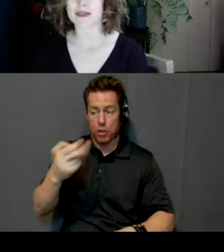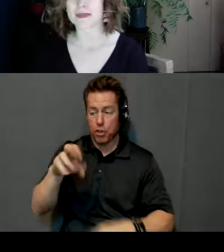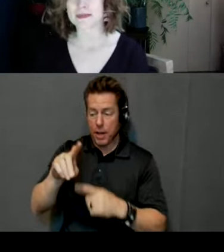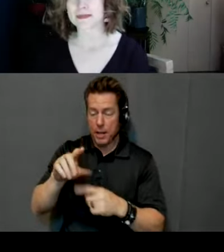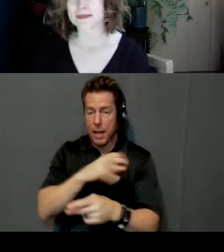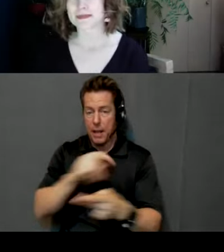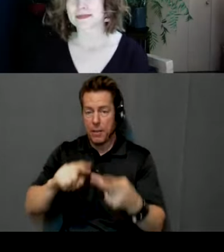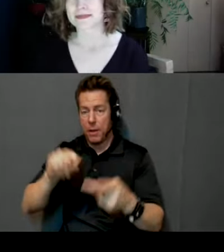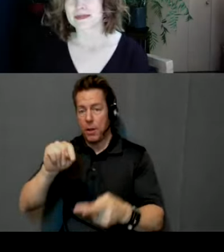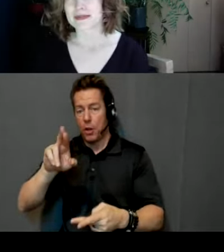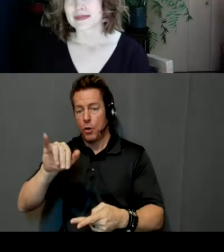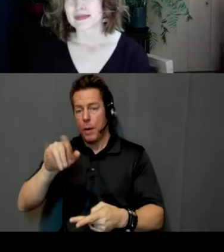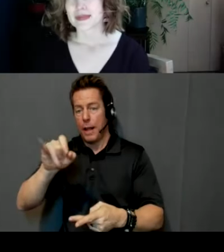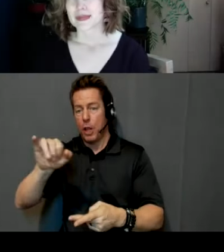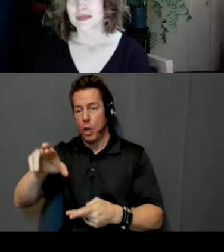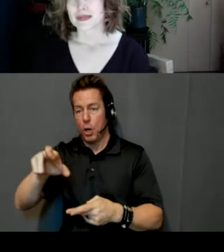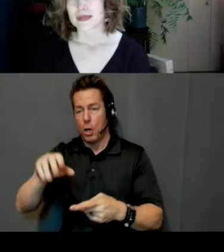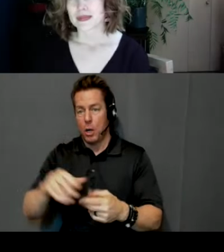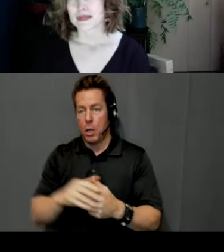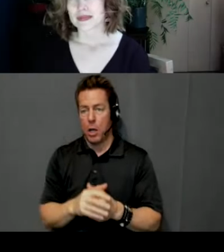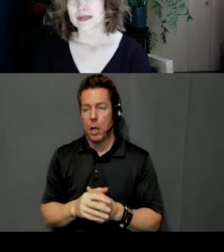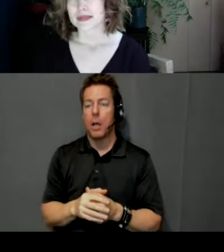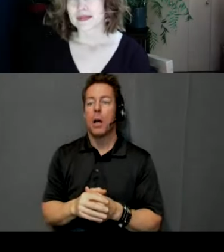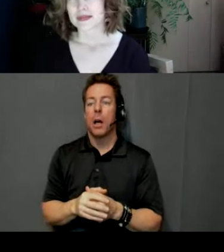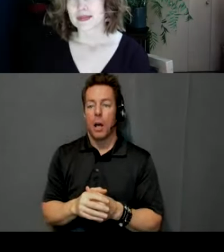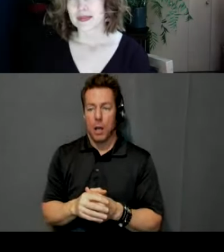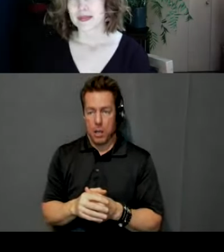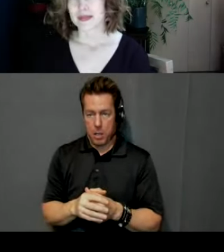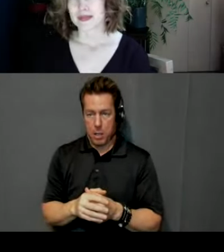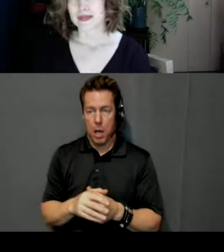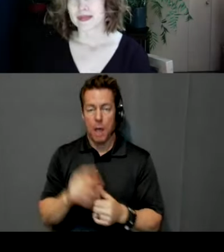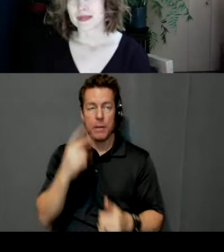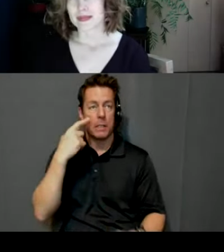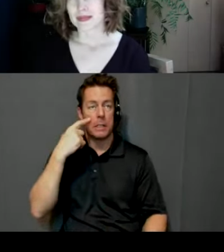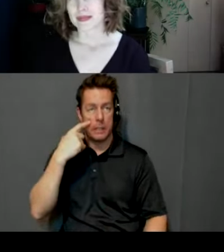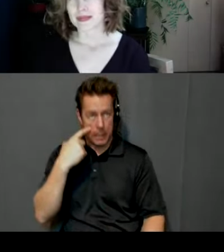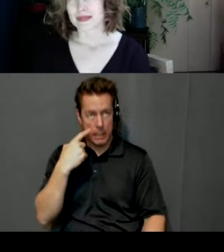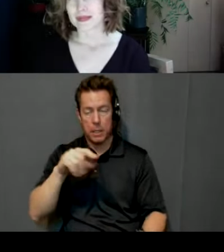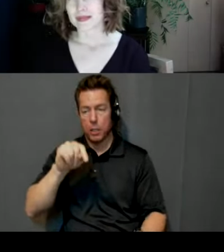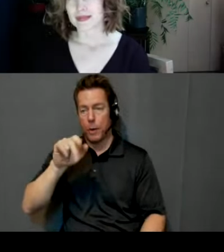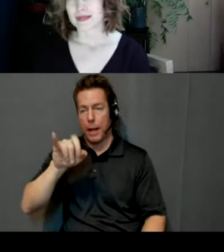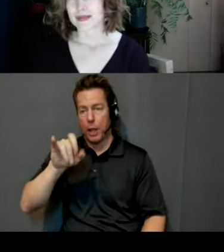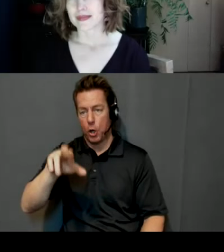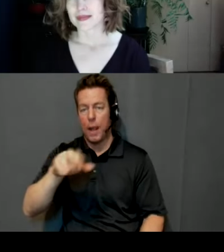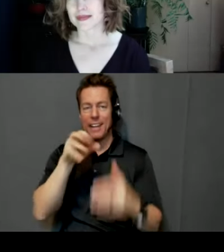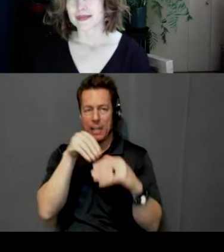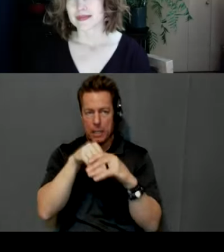yet? So I have seen the trailer and I've been inside of it, but I have